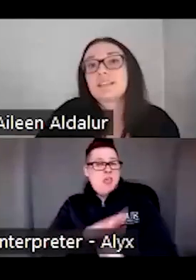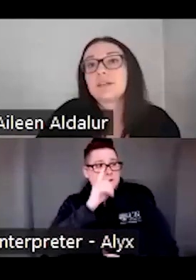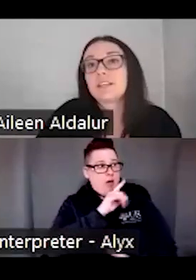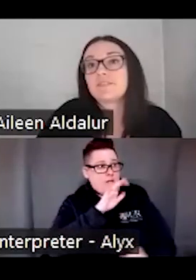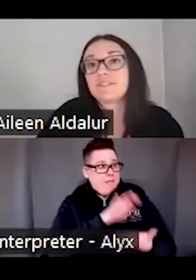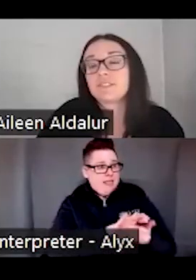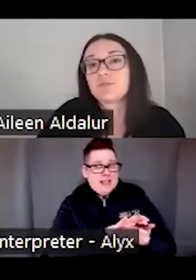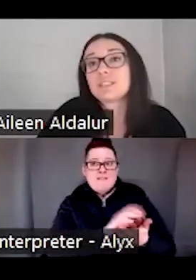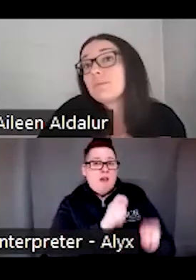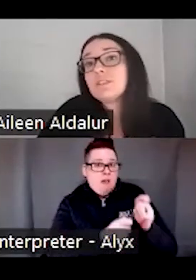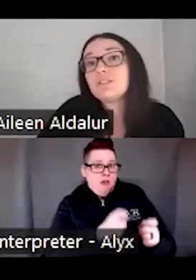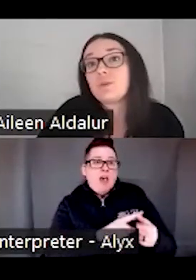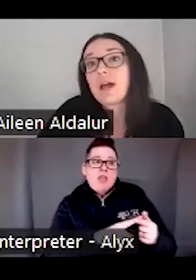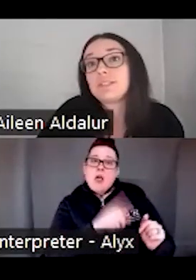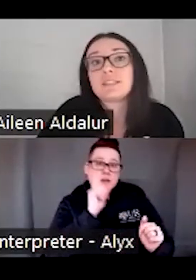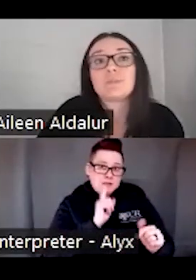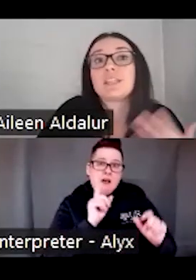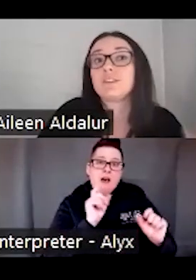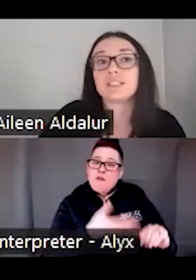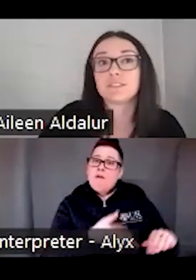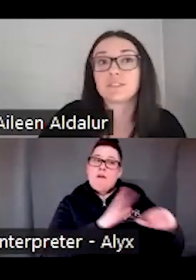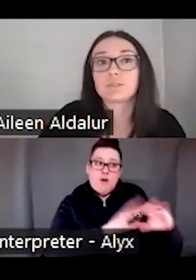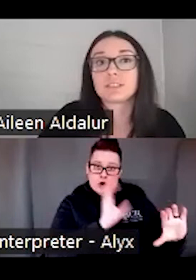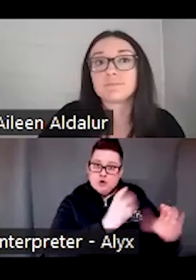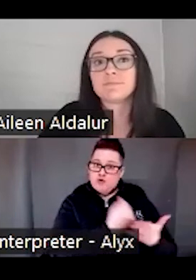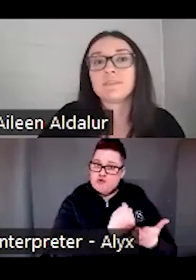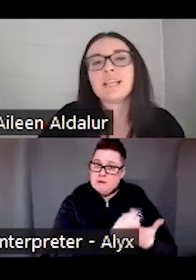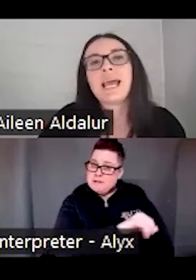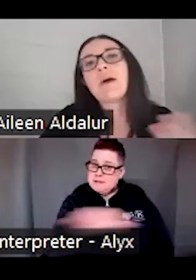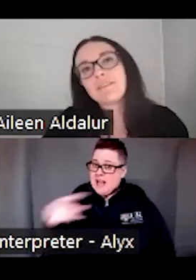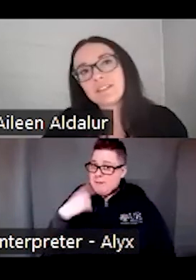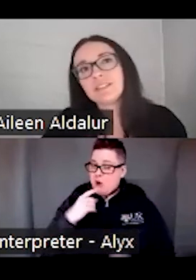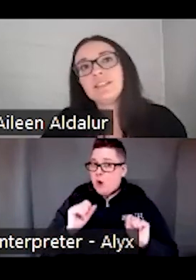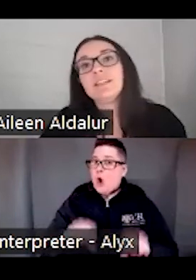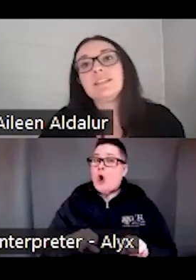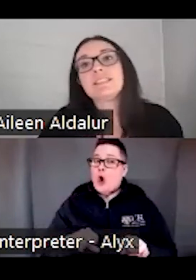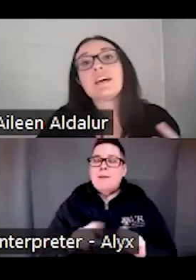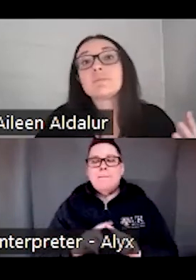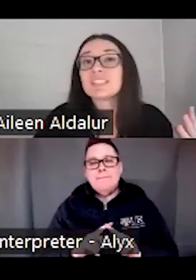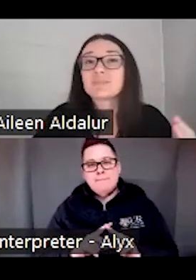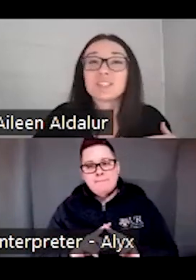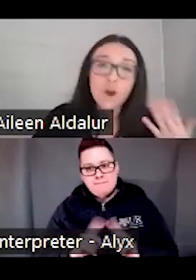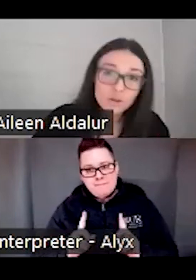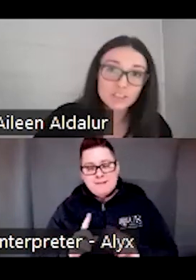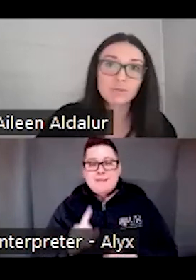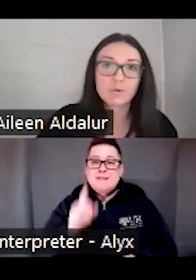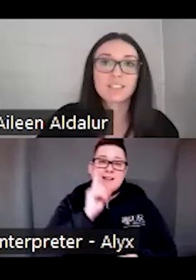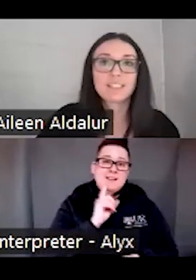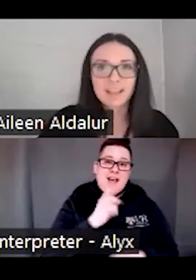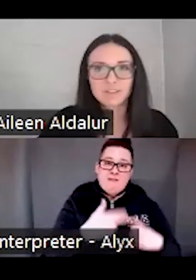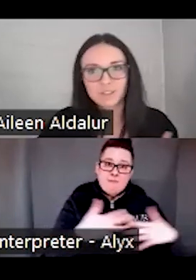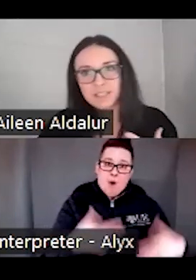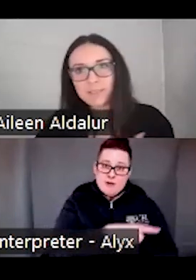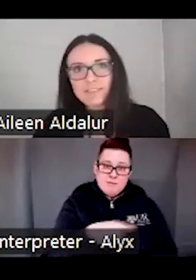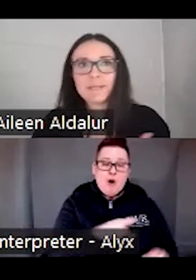treatment seeking among deaf individuals, similar to how it does with hearing individuals. However, the deaf participants also